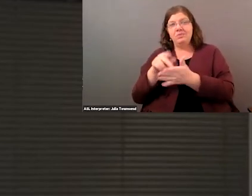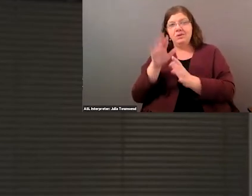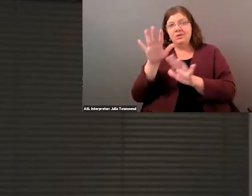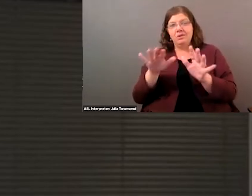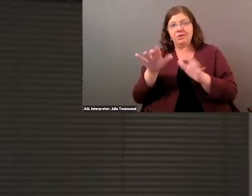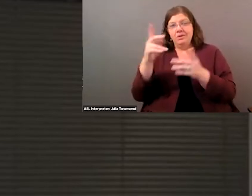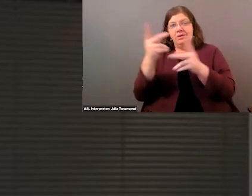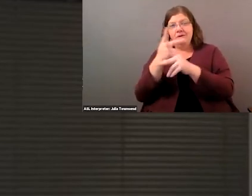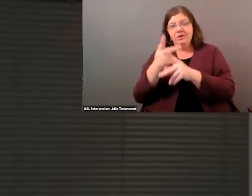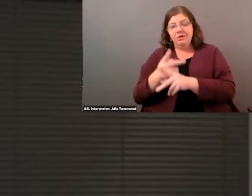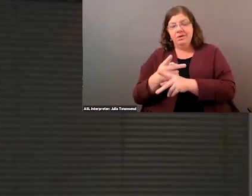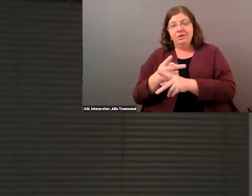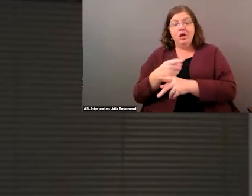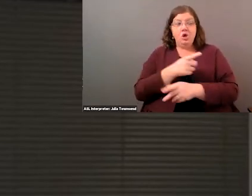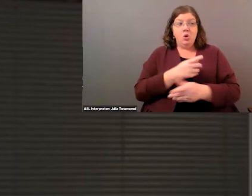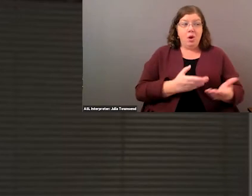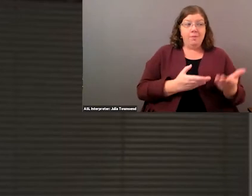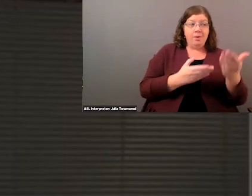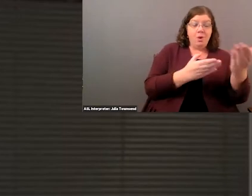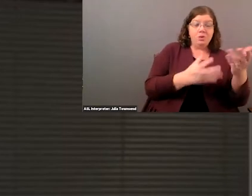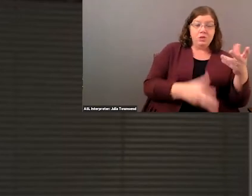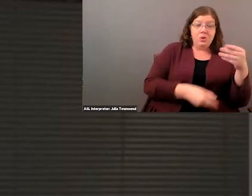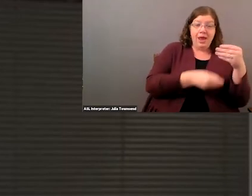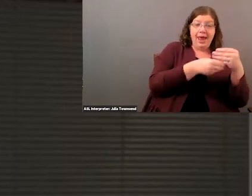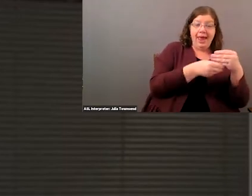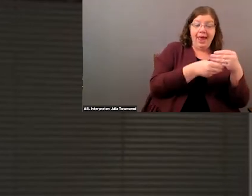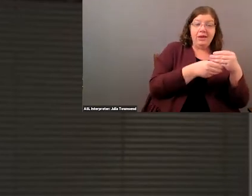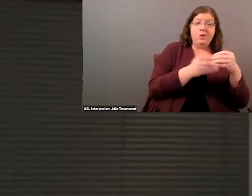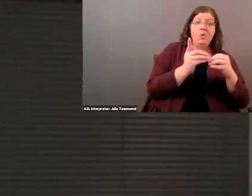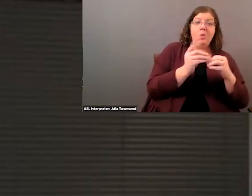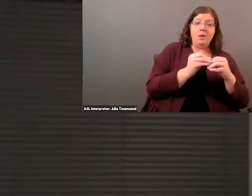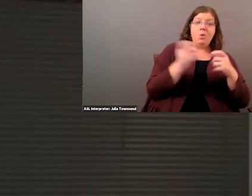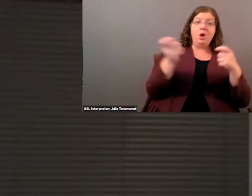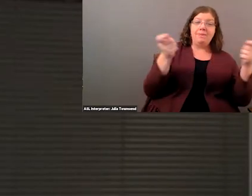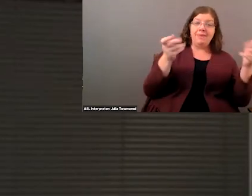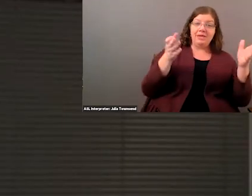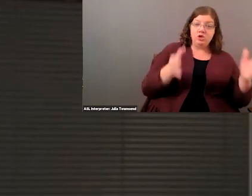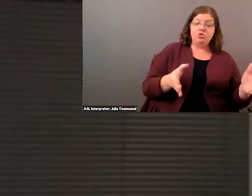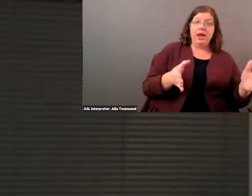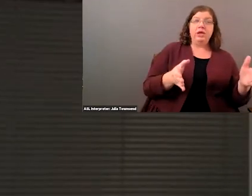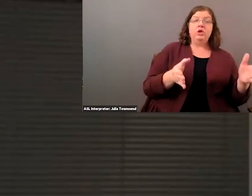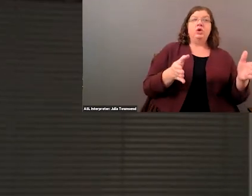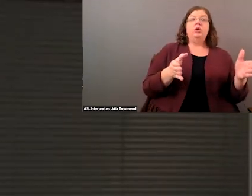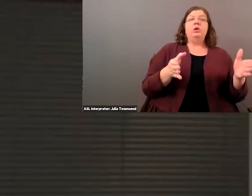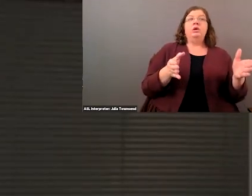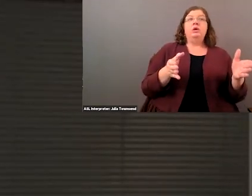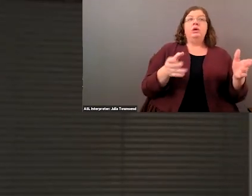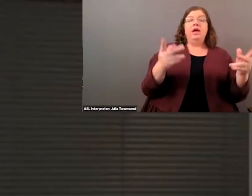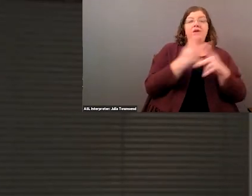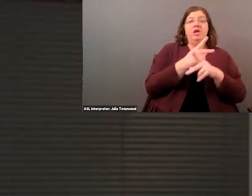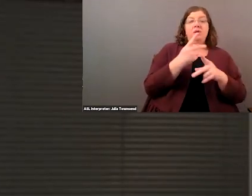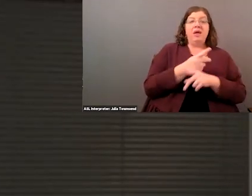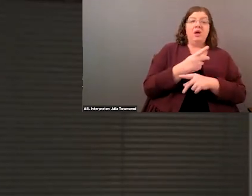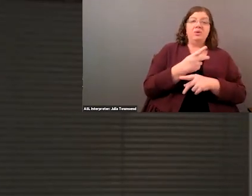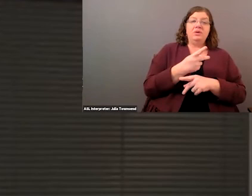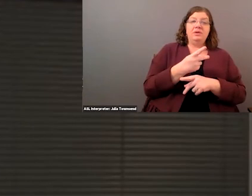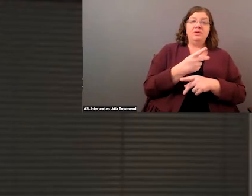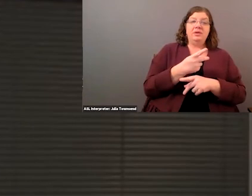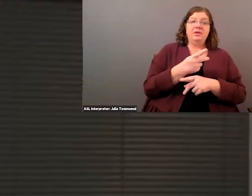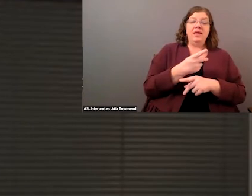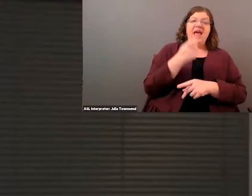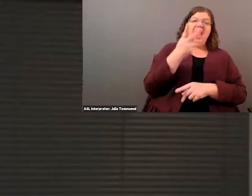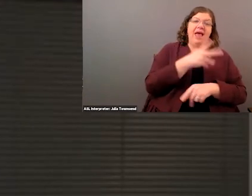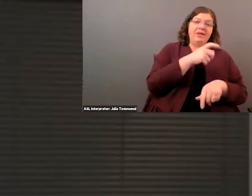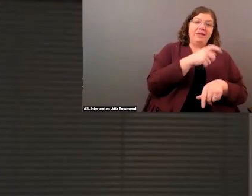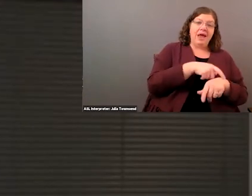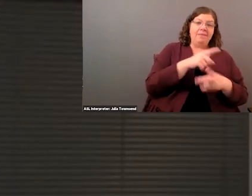administrator. So and I figure about half time, because the other half will be at the academy. So when I look at the ratio, if